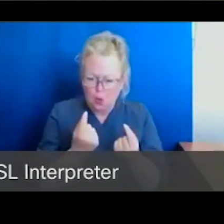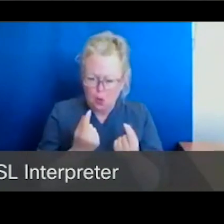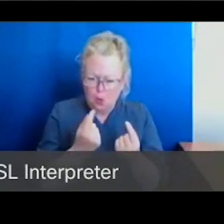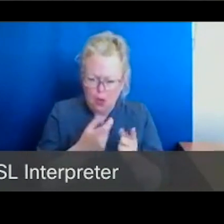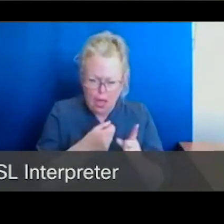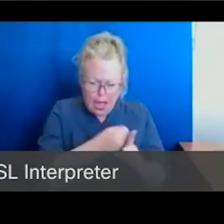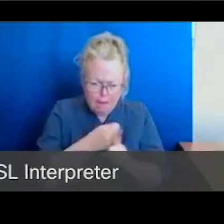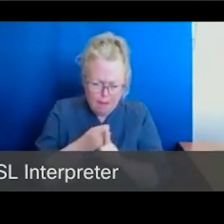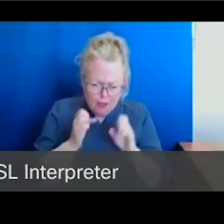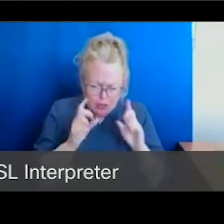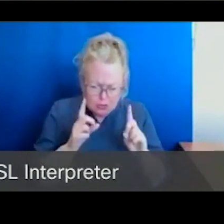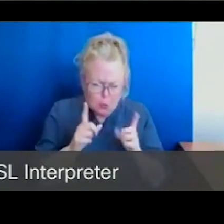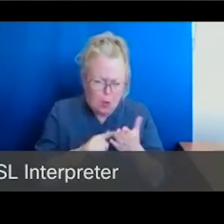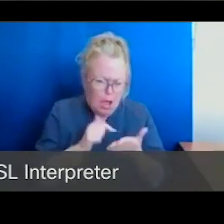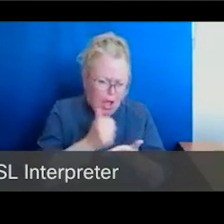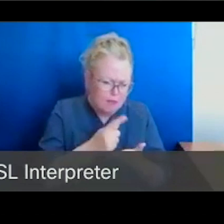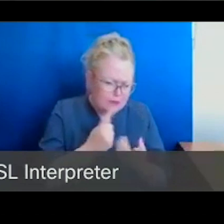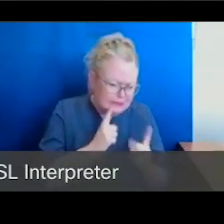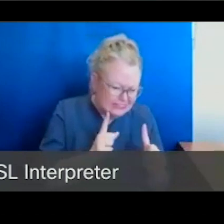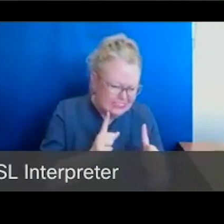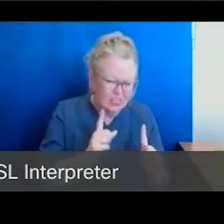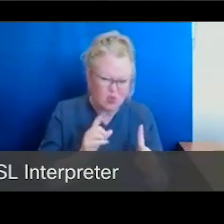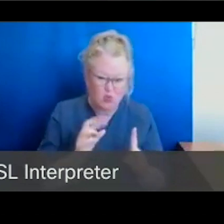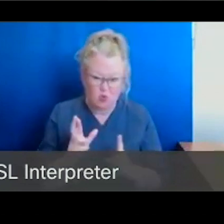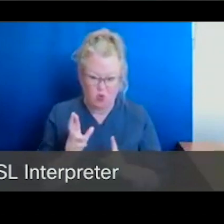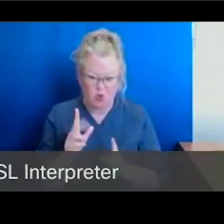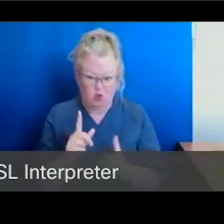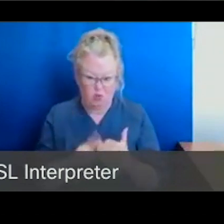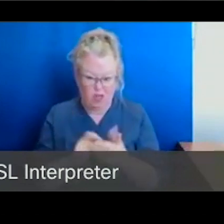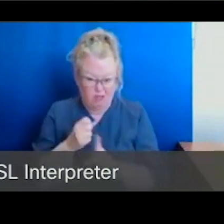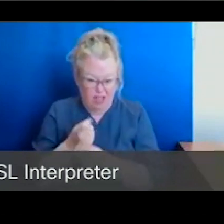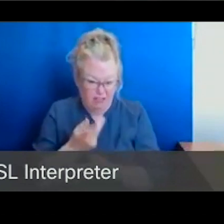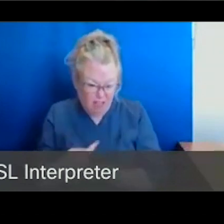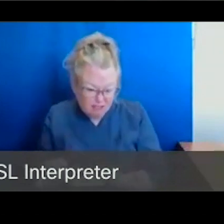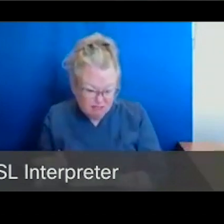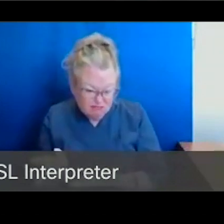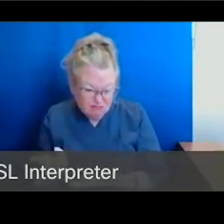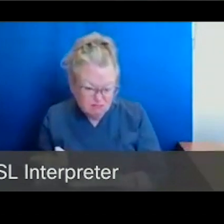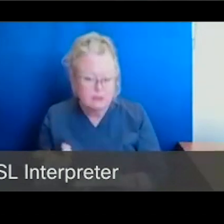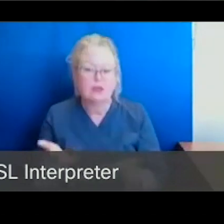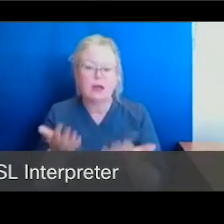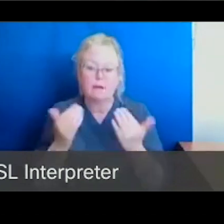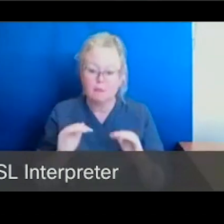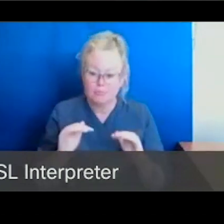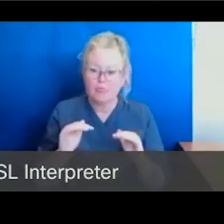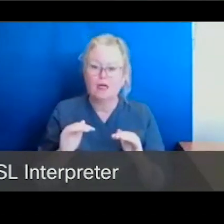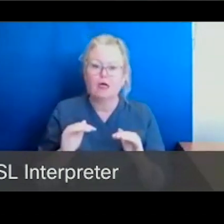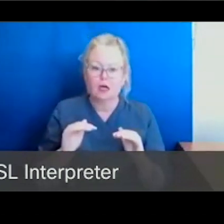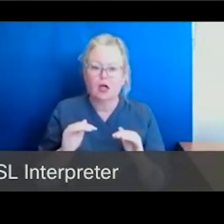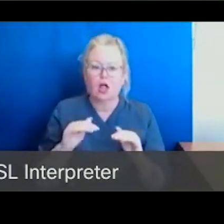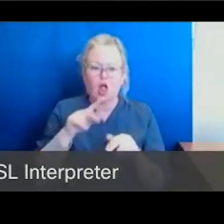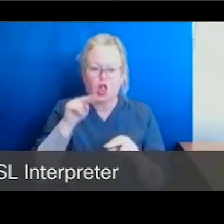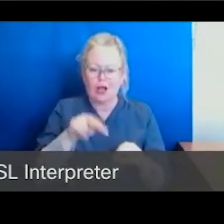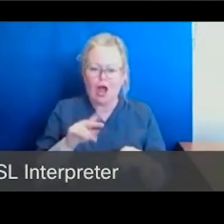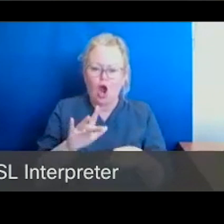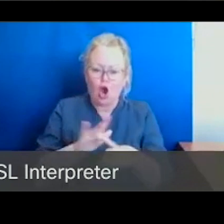to their success or lack of success. So often a lot of work has been done on early warning